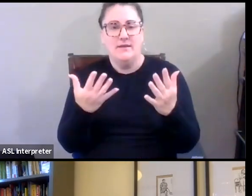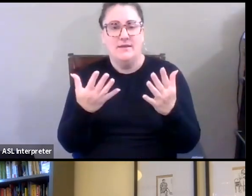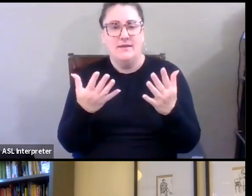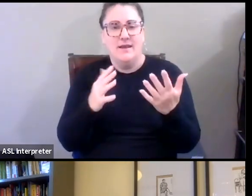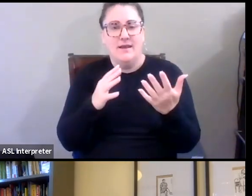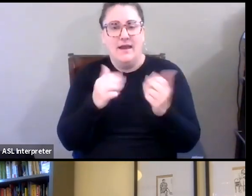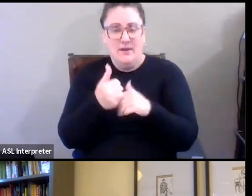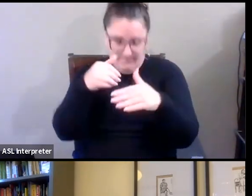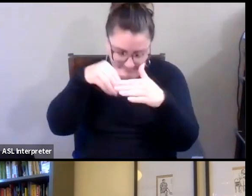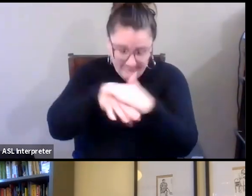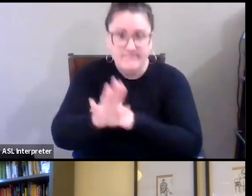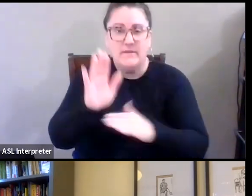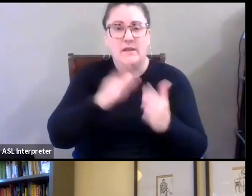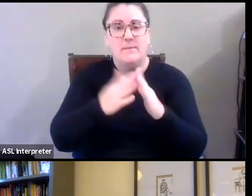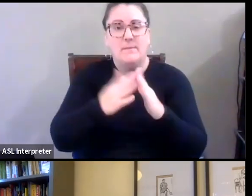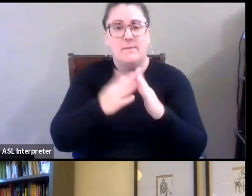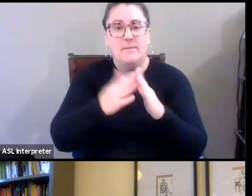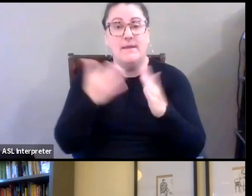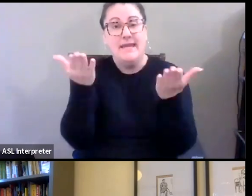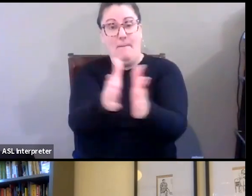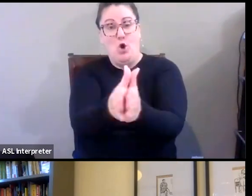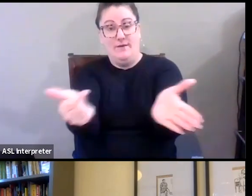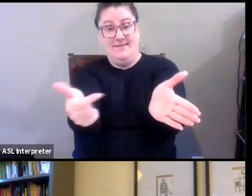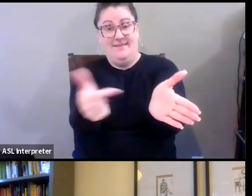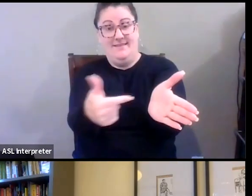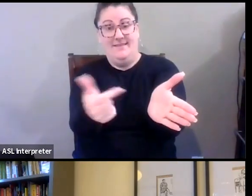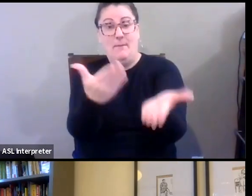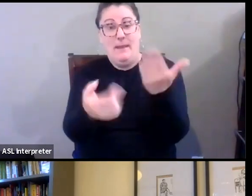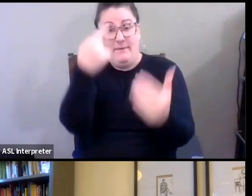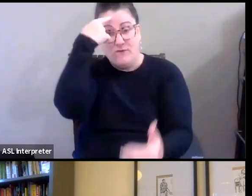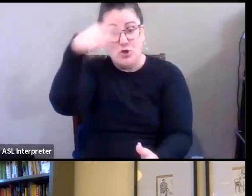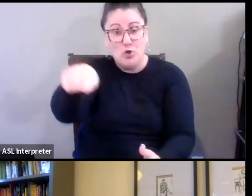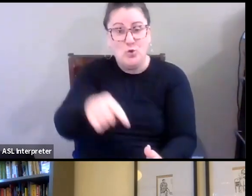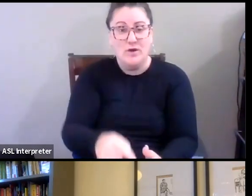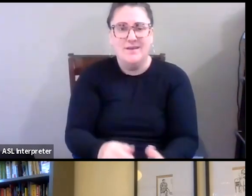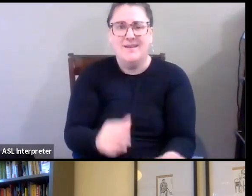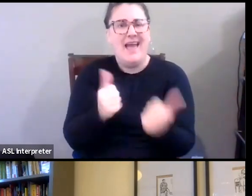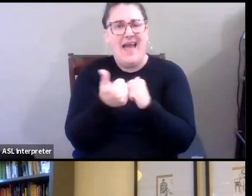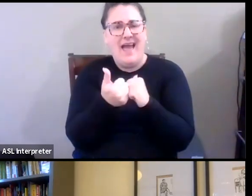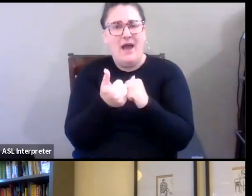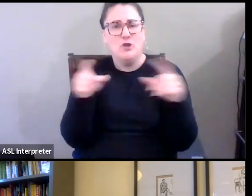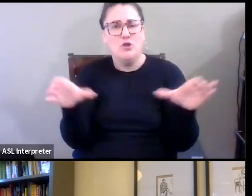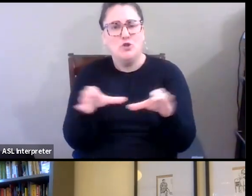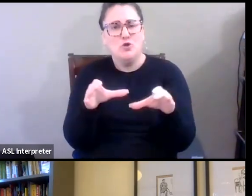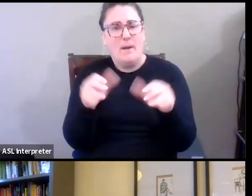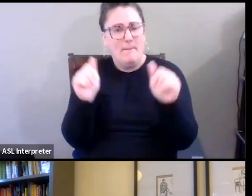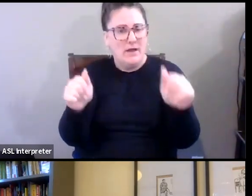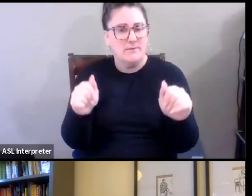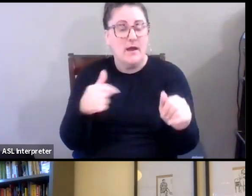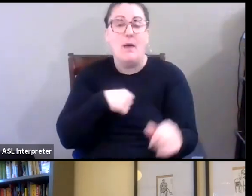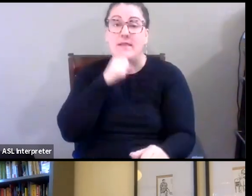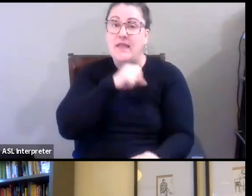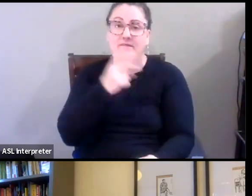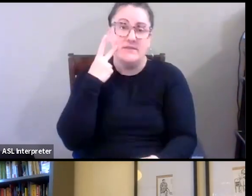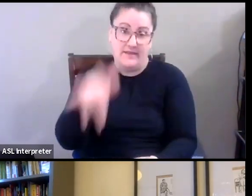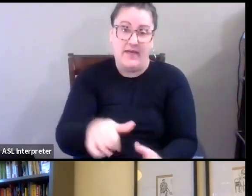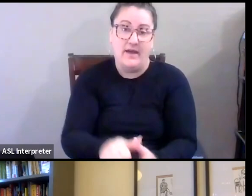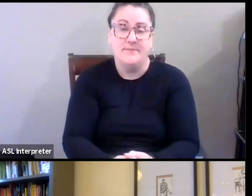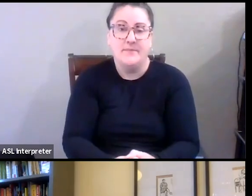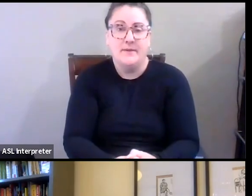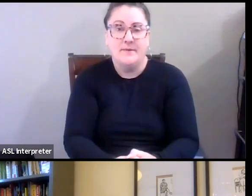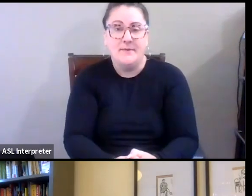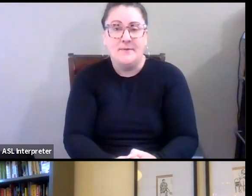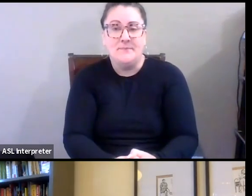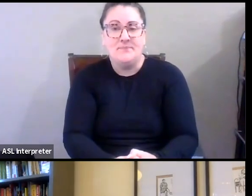into those communities and say, here's a book that may, or, you know, that might be for you? Like, what did you do to make that happen? That I would love to see as well.